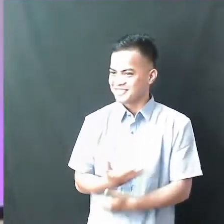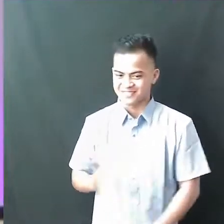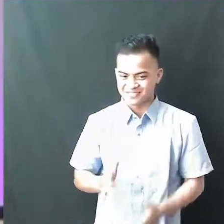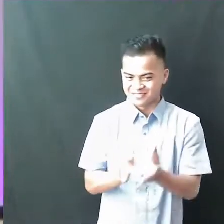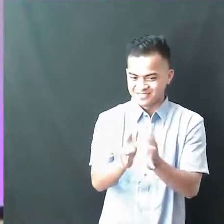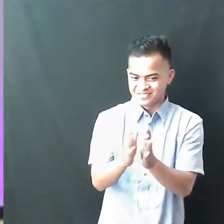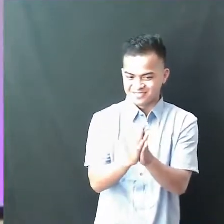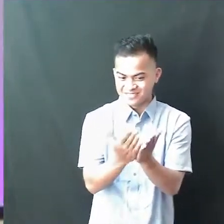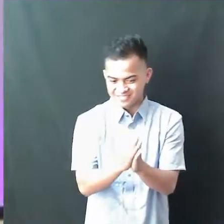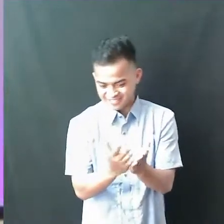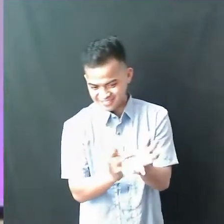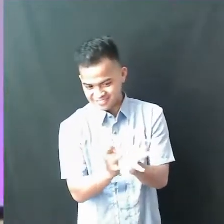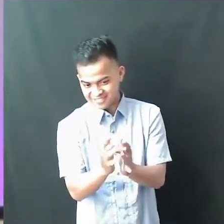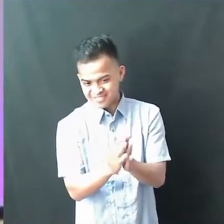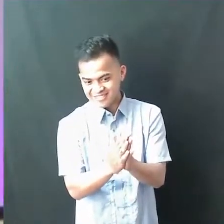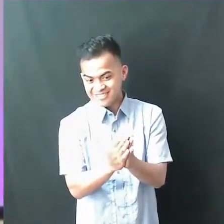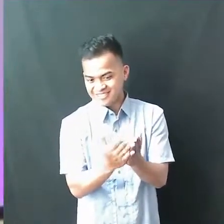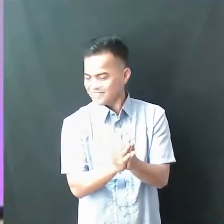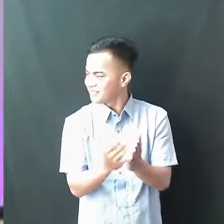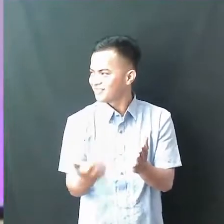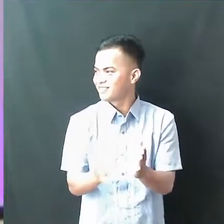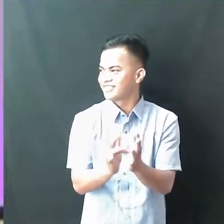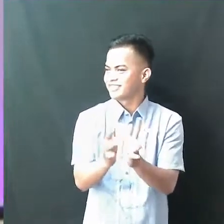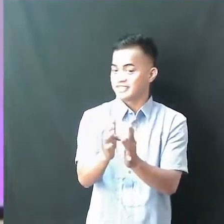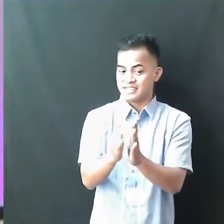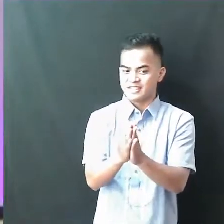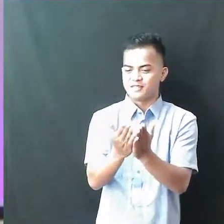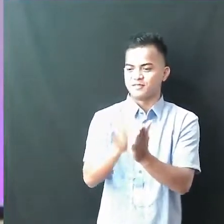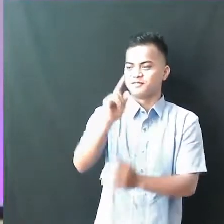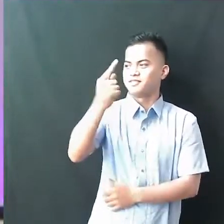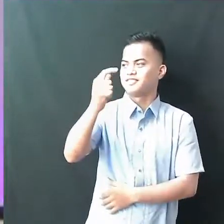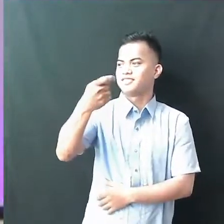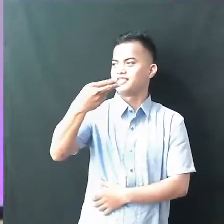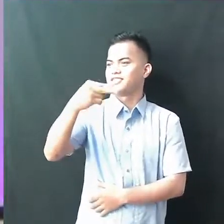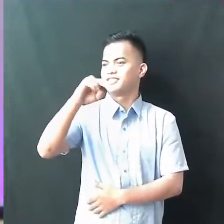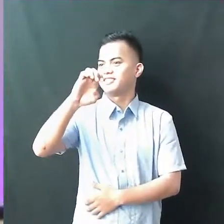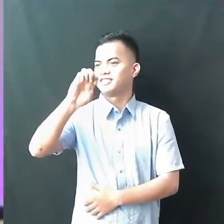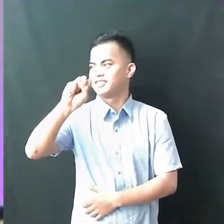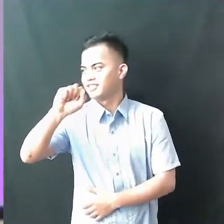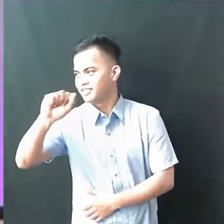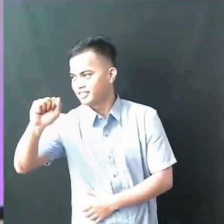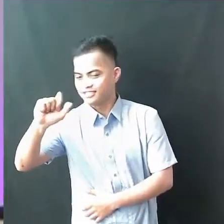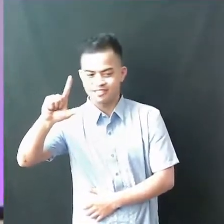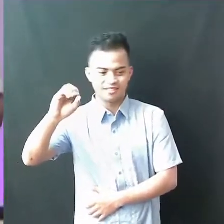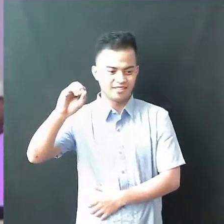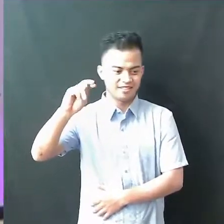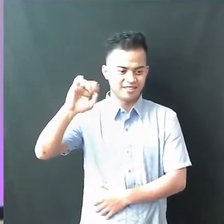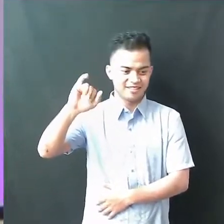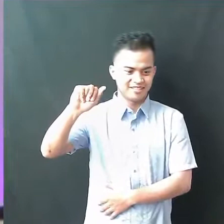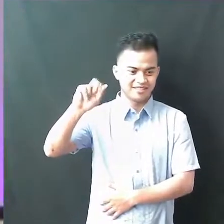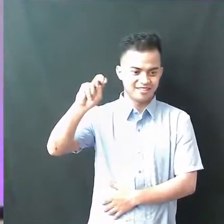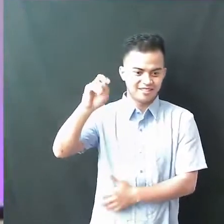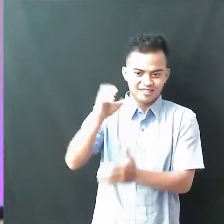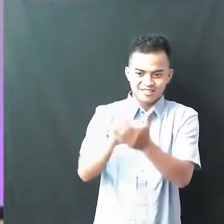to 1 Thessalonians chapter 5. 1 Thessalonians chapter